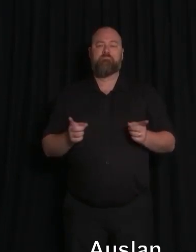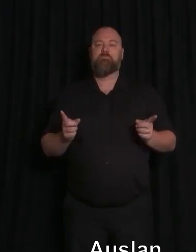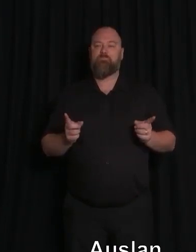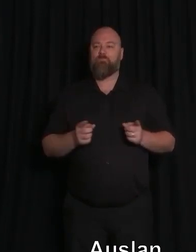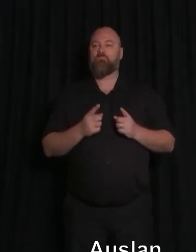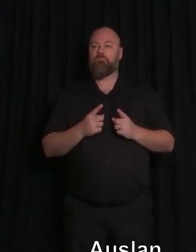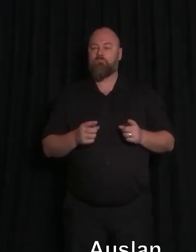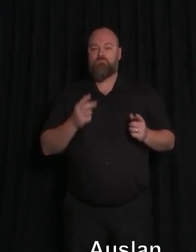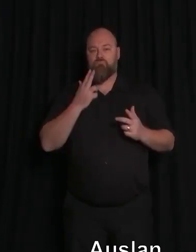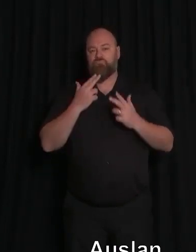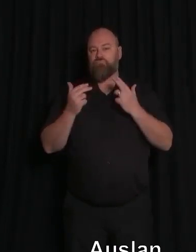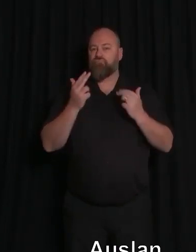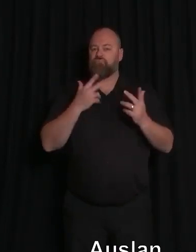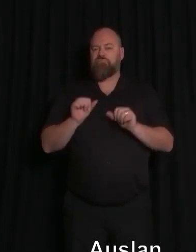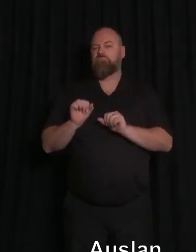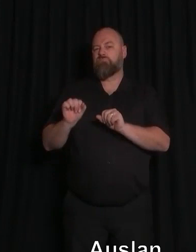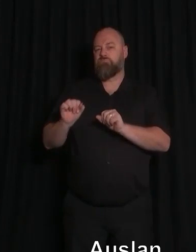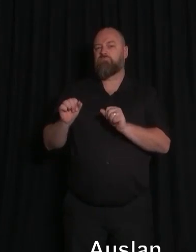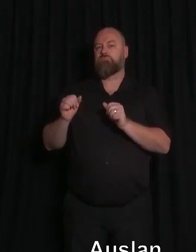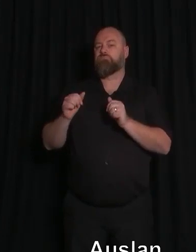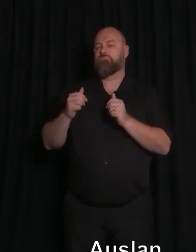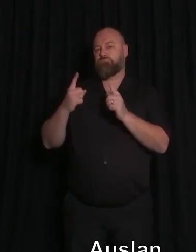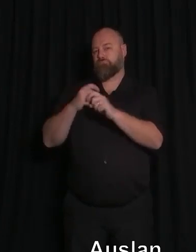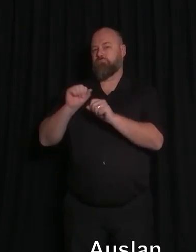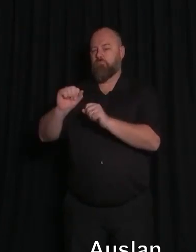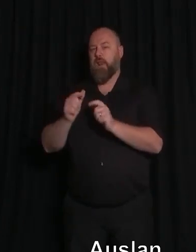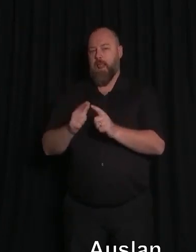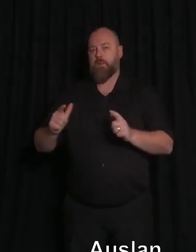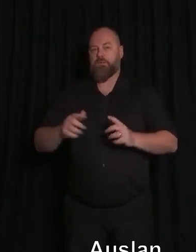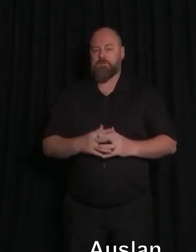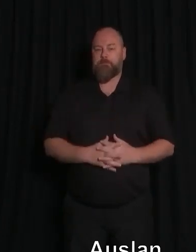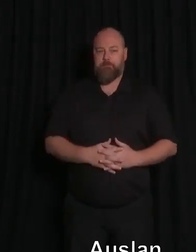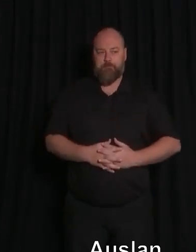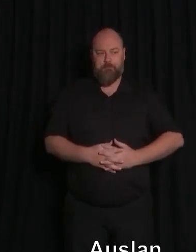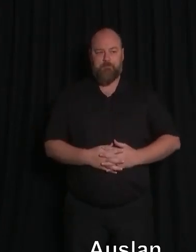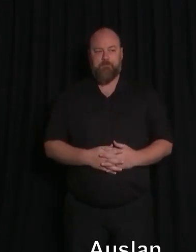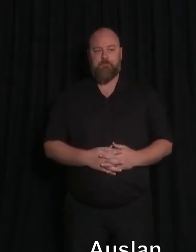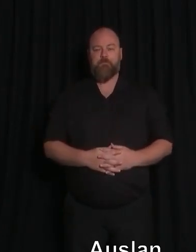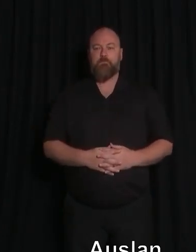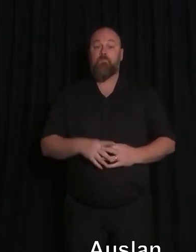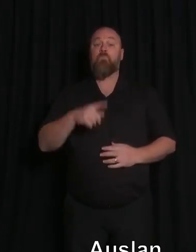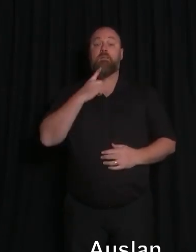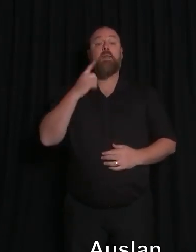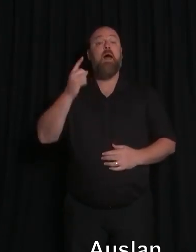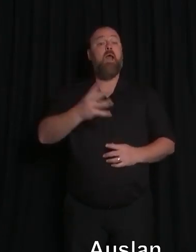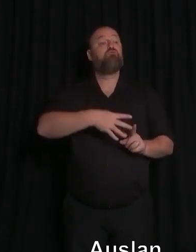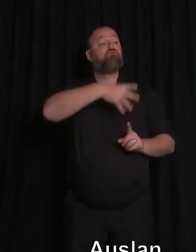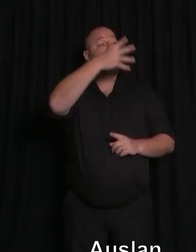pui, maranga mai kia kaha. Rainbow